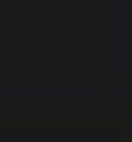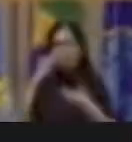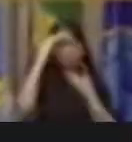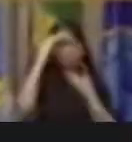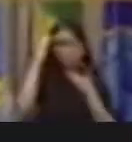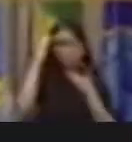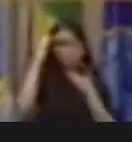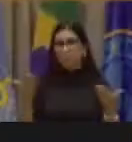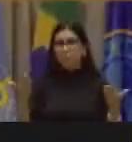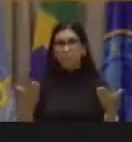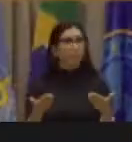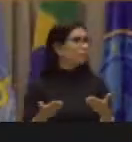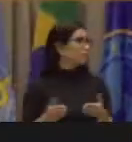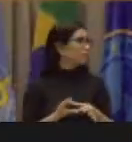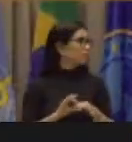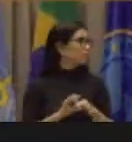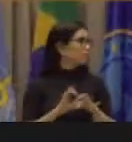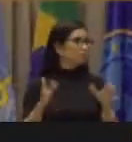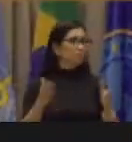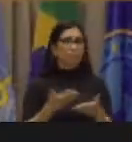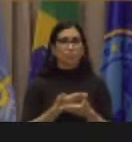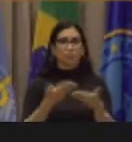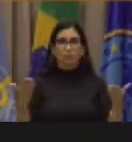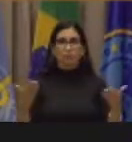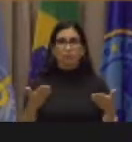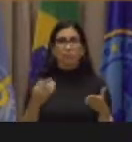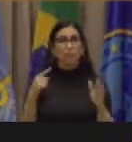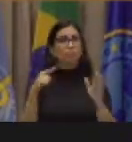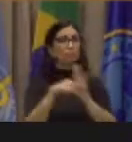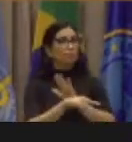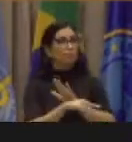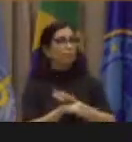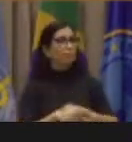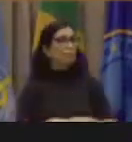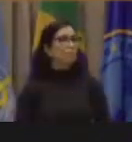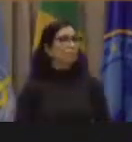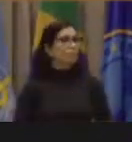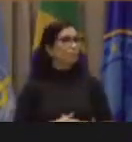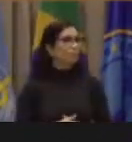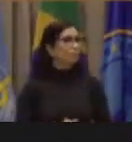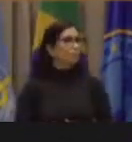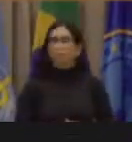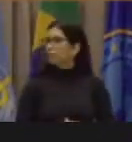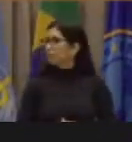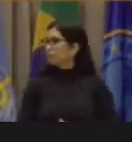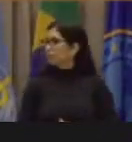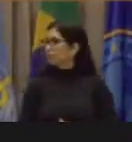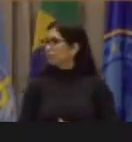Thank you all. We are available for any questions at the moment.